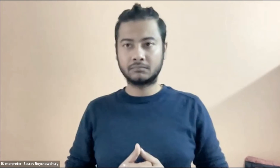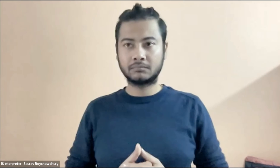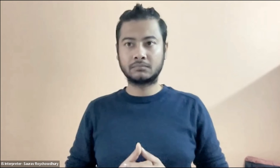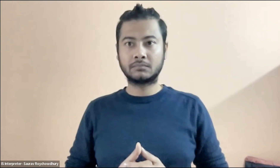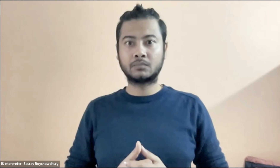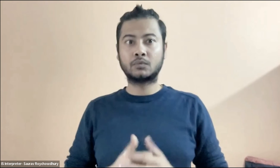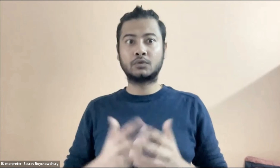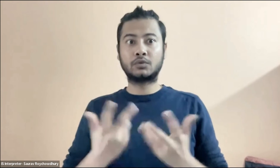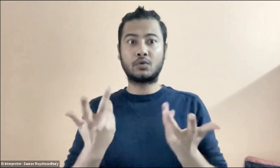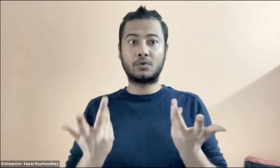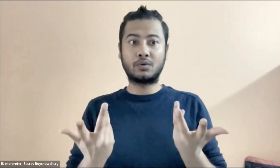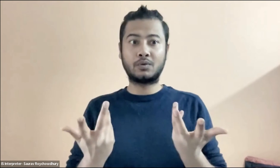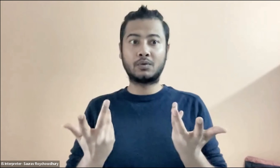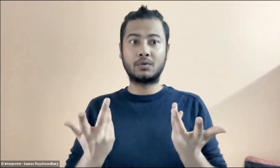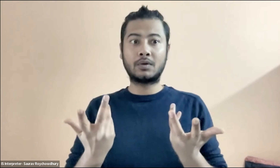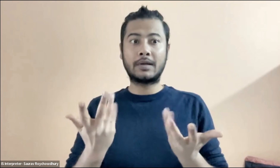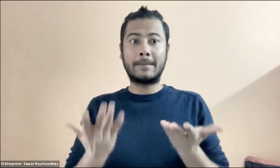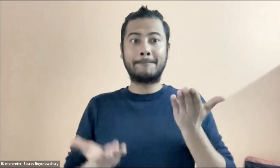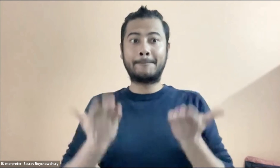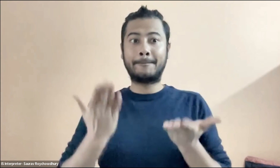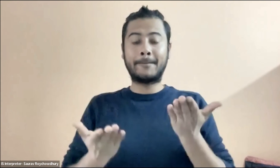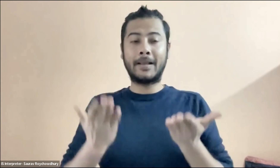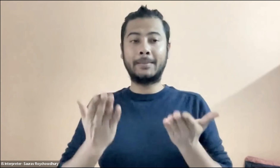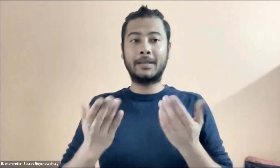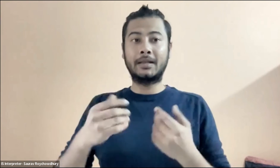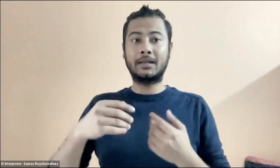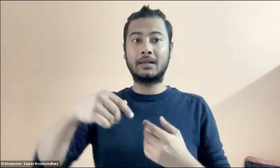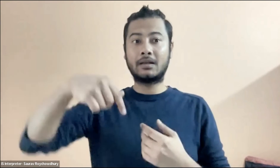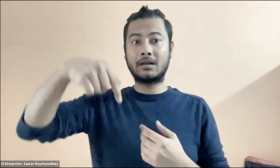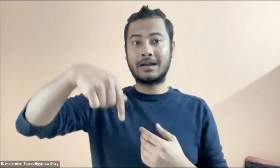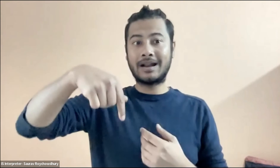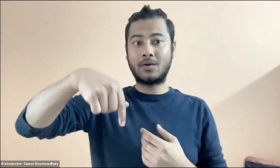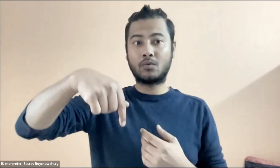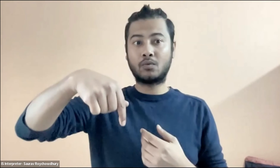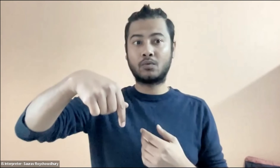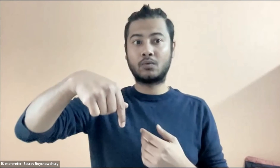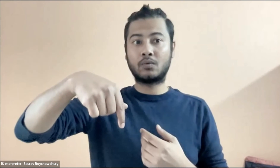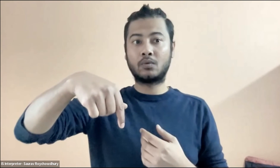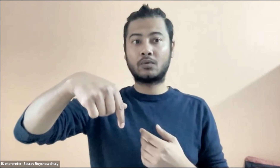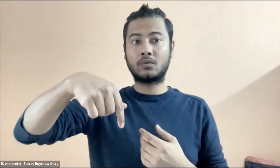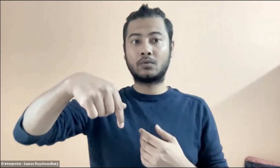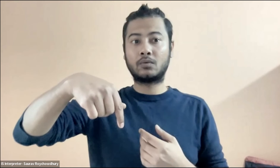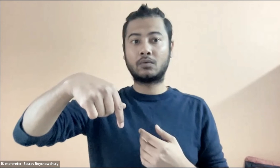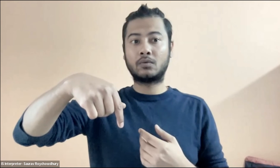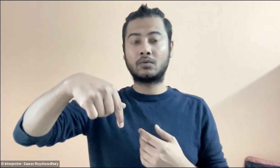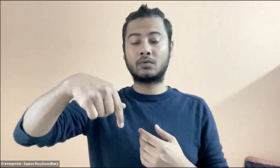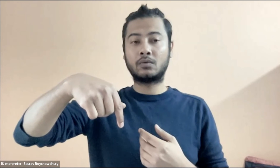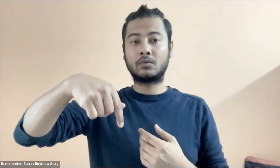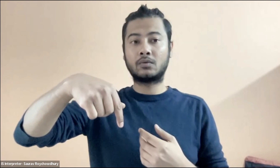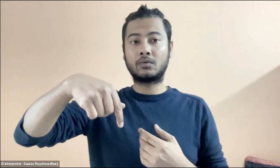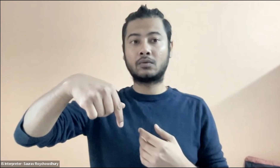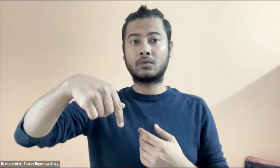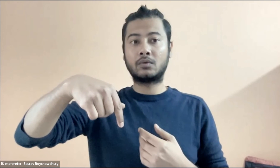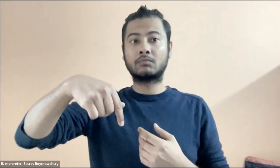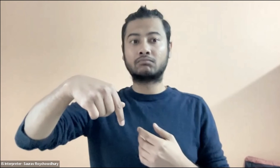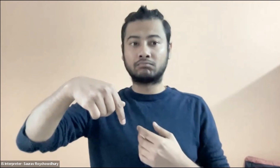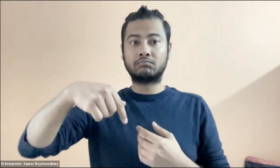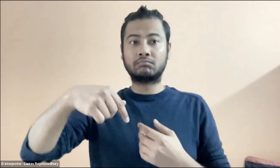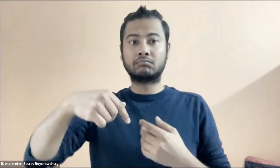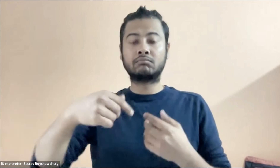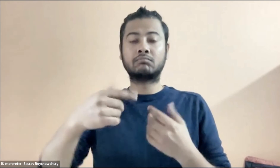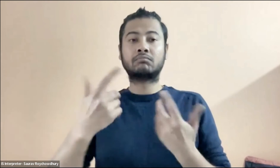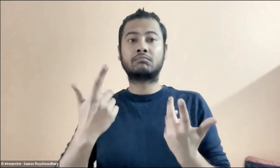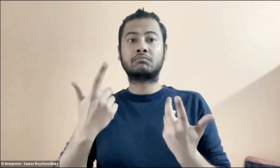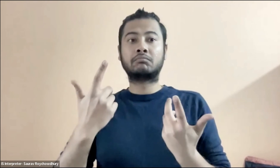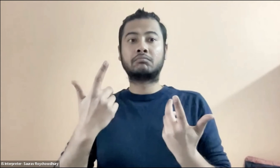convenient tick box exercises to make sure that the social participation angle is covered, that the voices